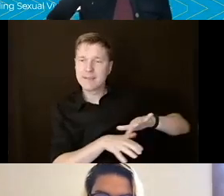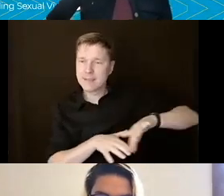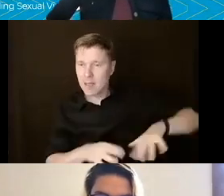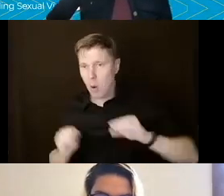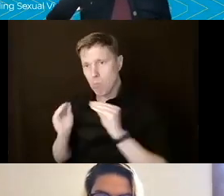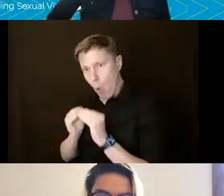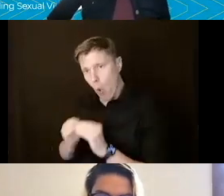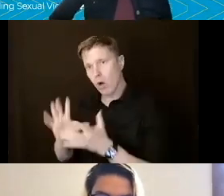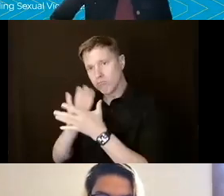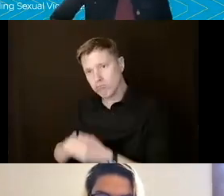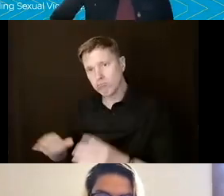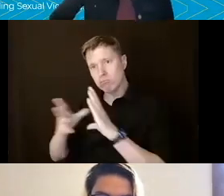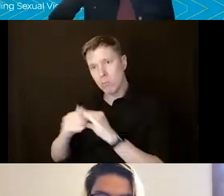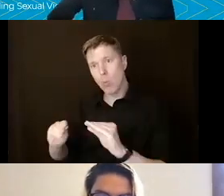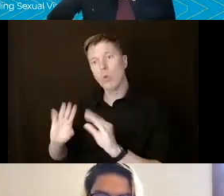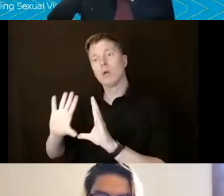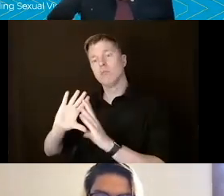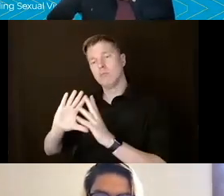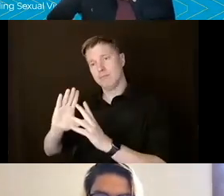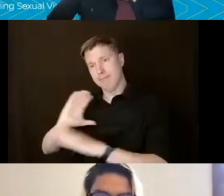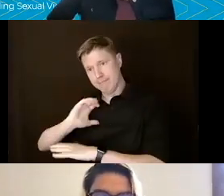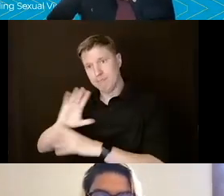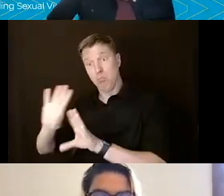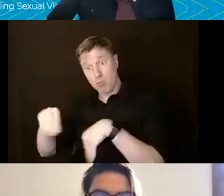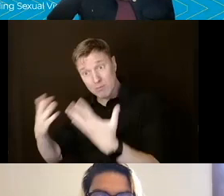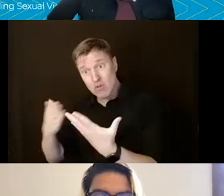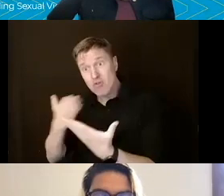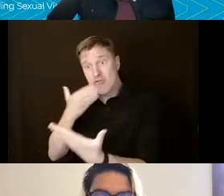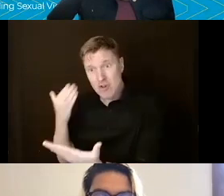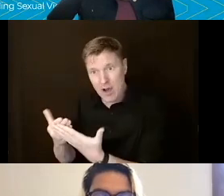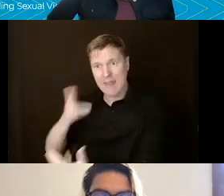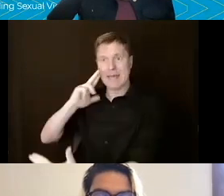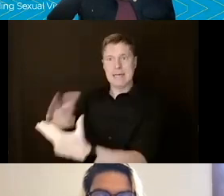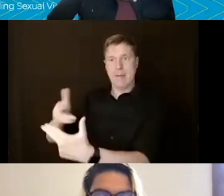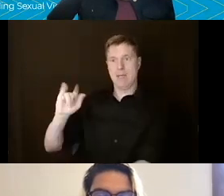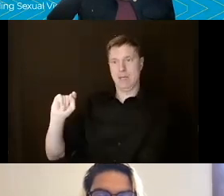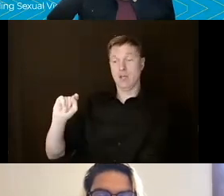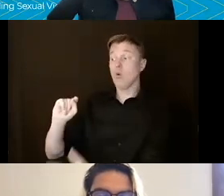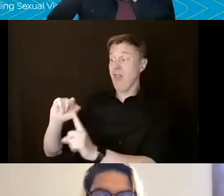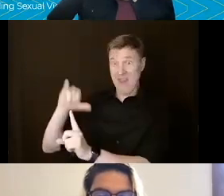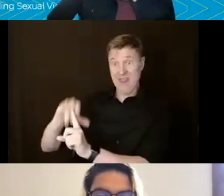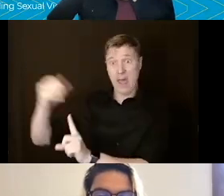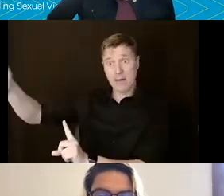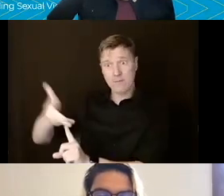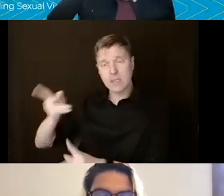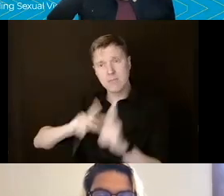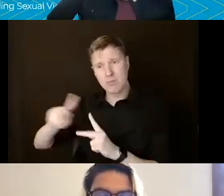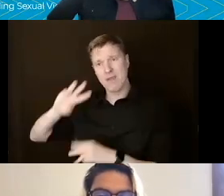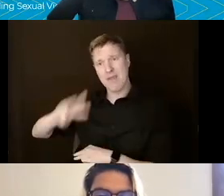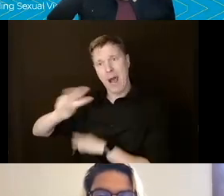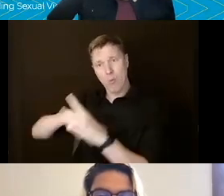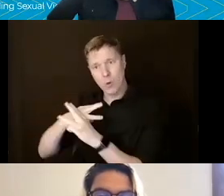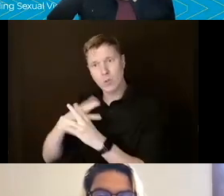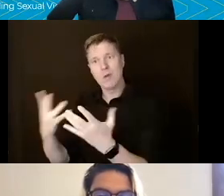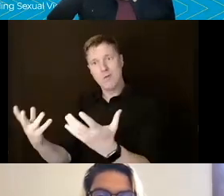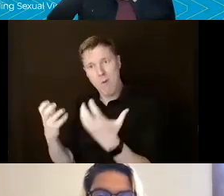where we're actually creating good and naming it out loud. So that invites folks into the world that we actually need, that can